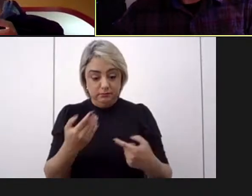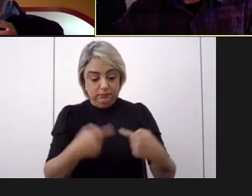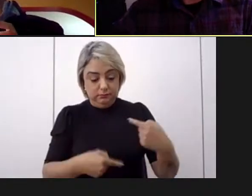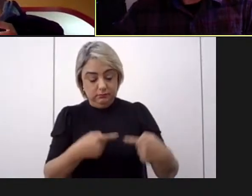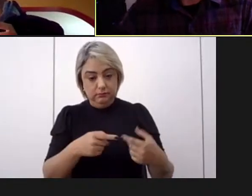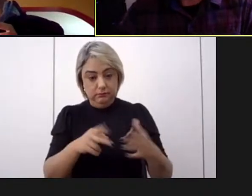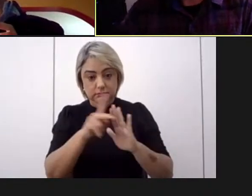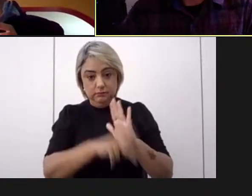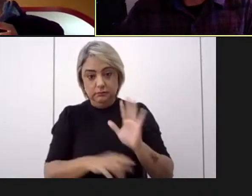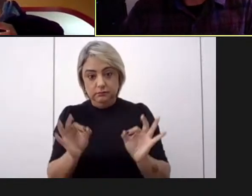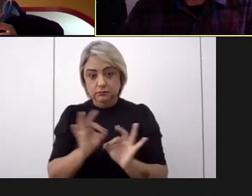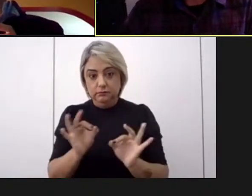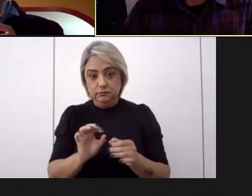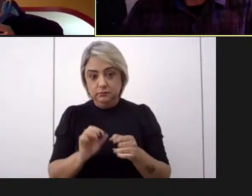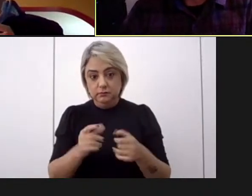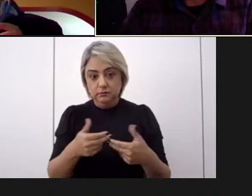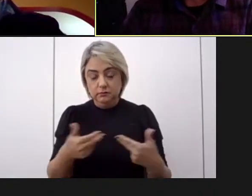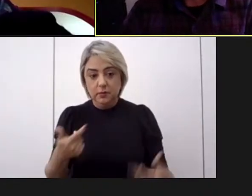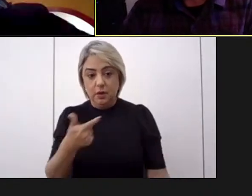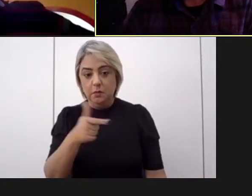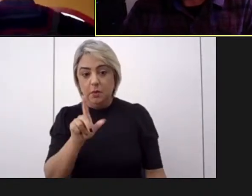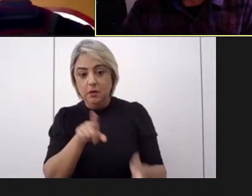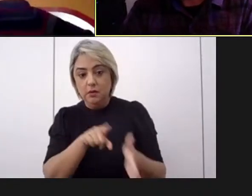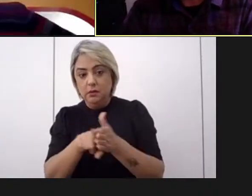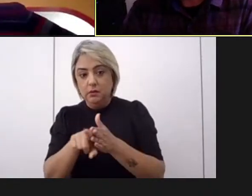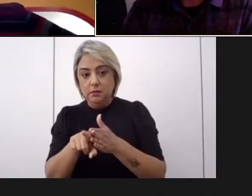question from Laïs Lefebvre